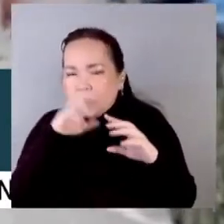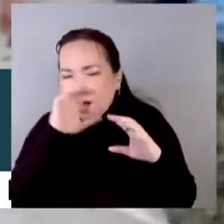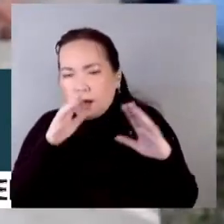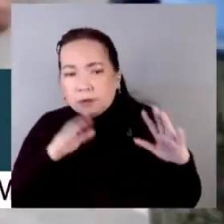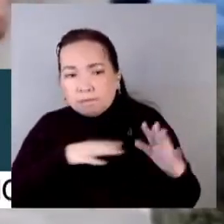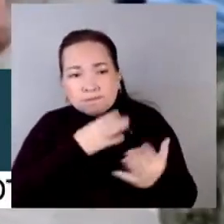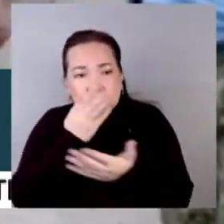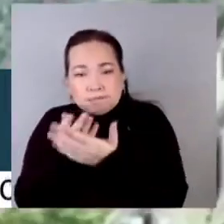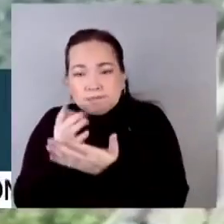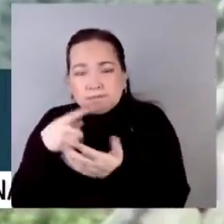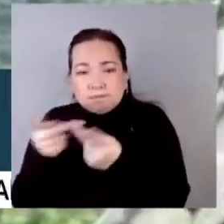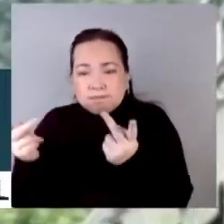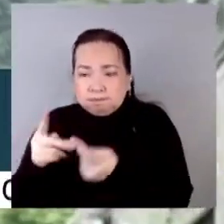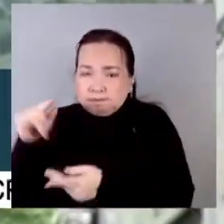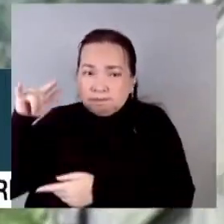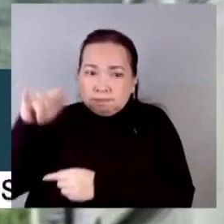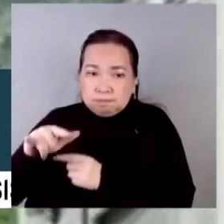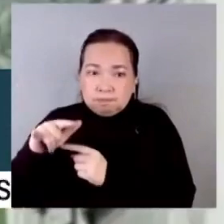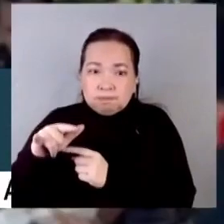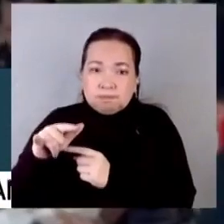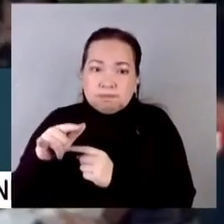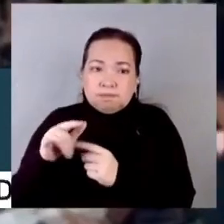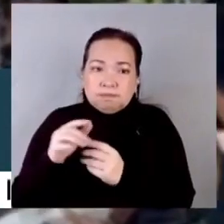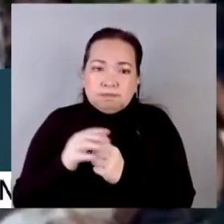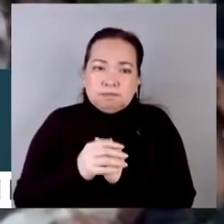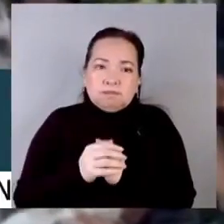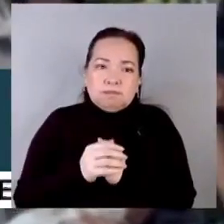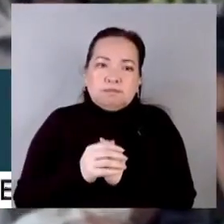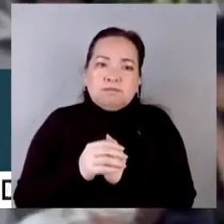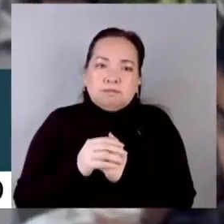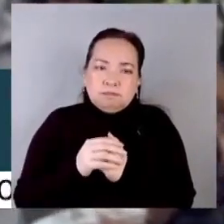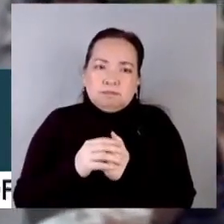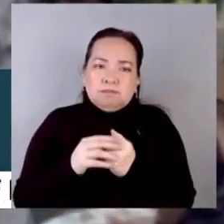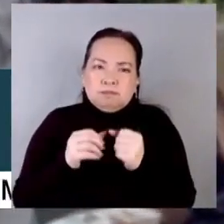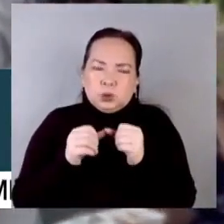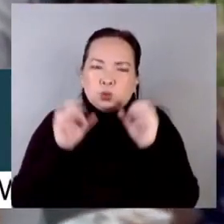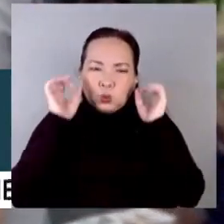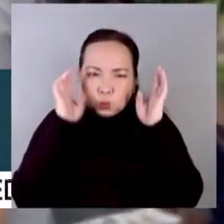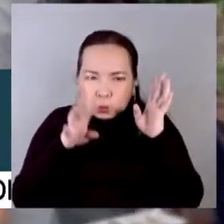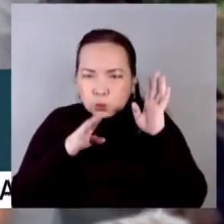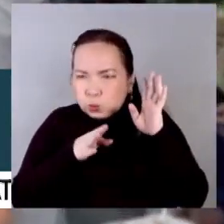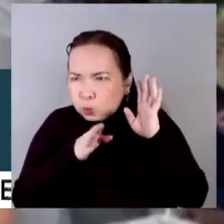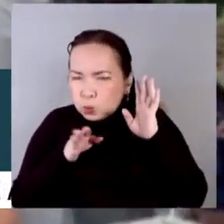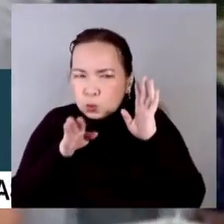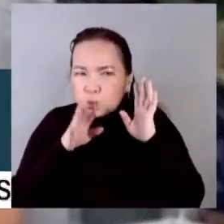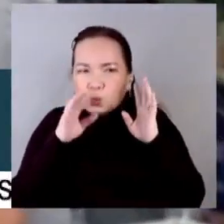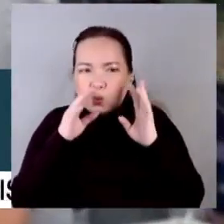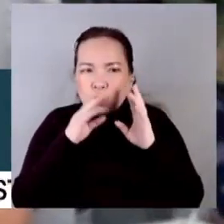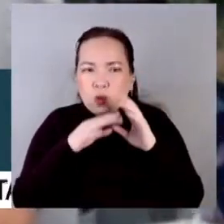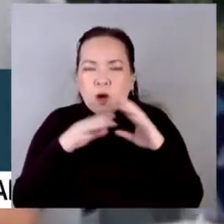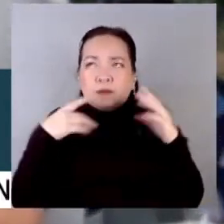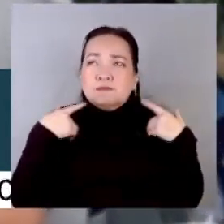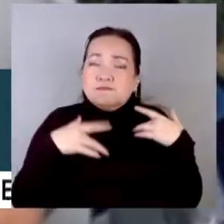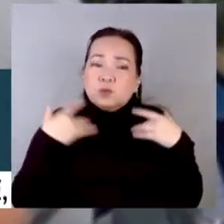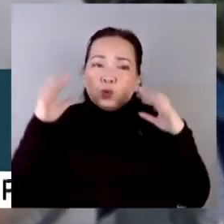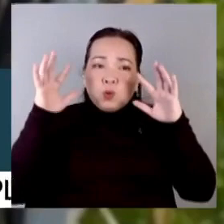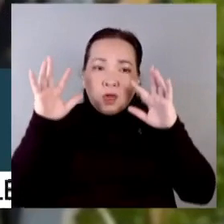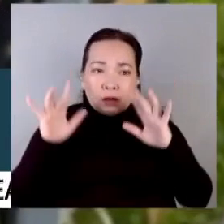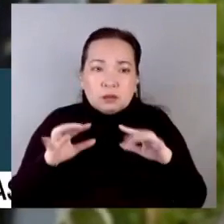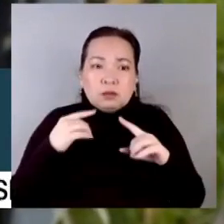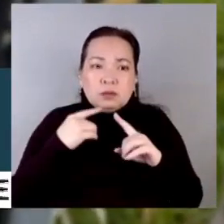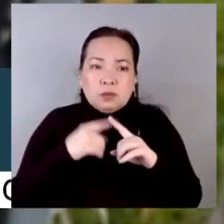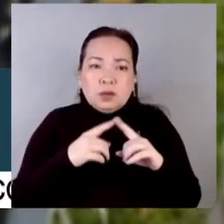was located. The path is difficult and the operation is extremely dangerous because of the current weather and the threat of the